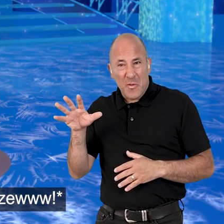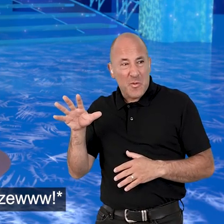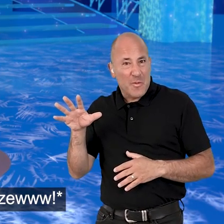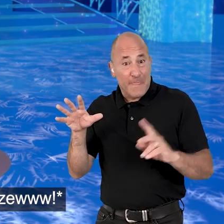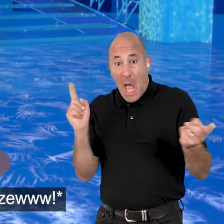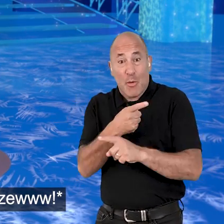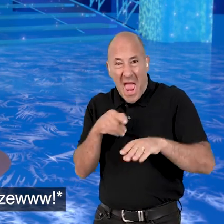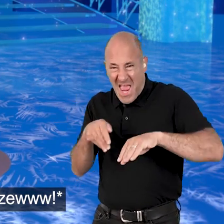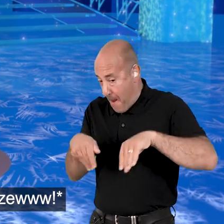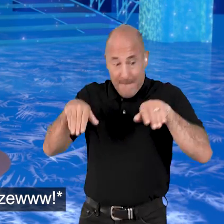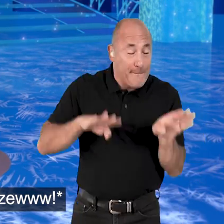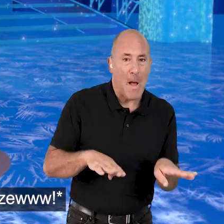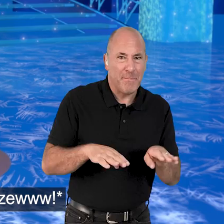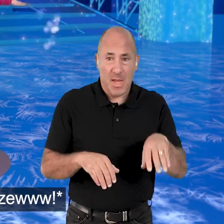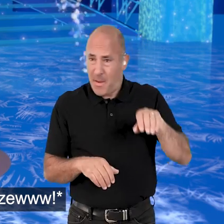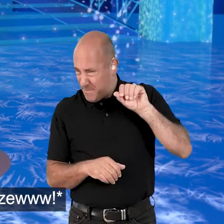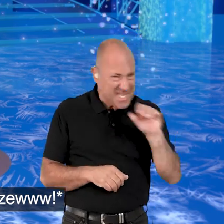Shoo! Jump your feet the other way.